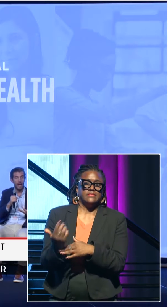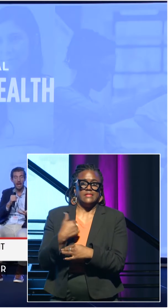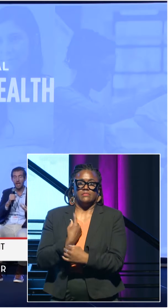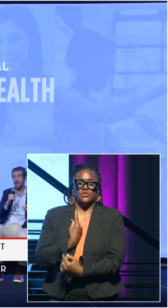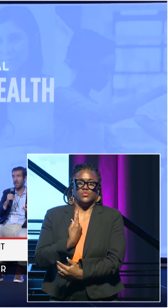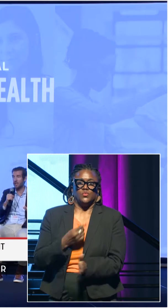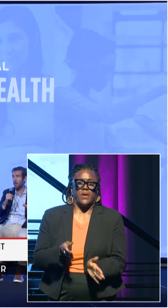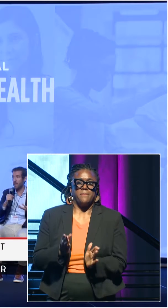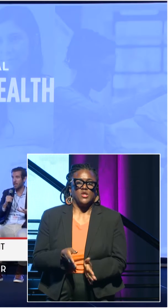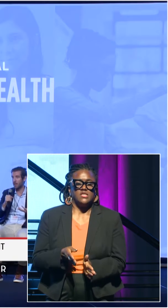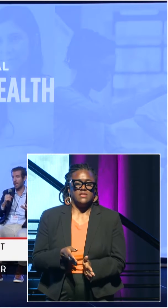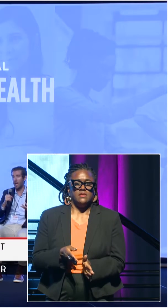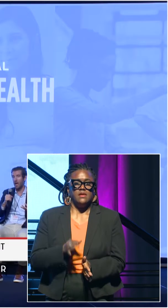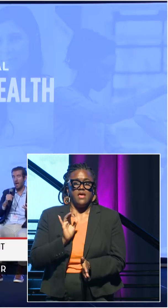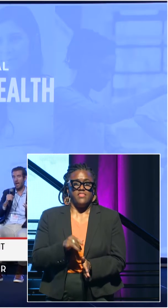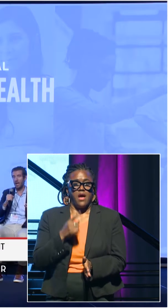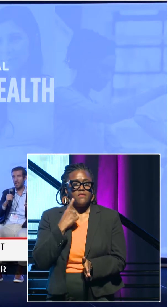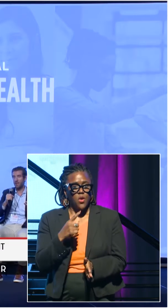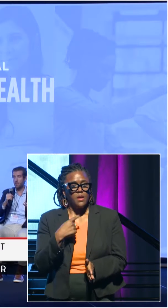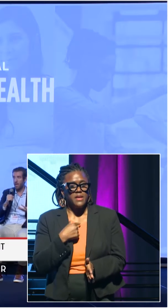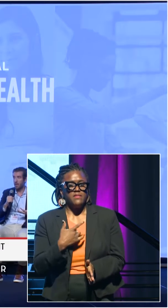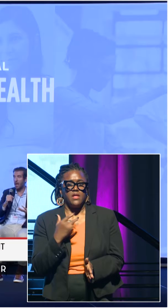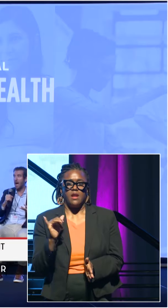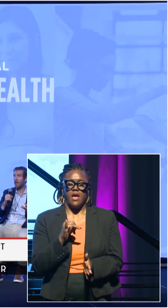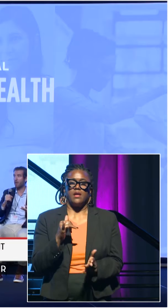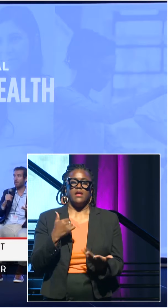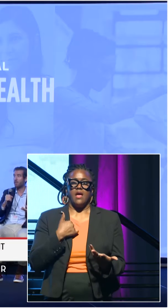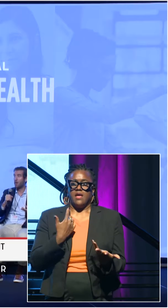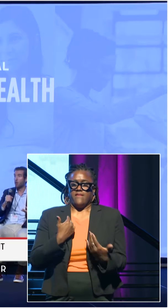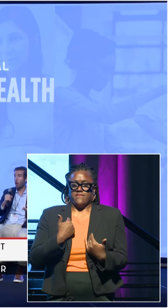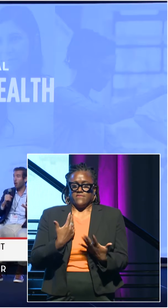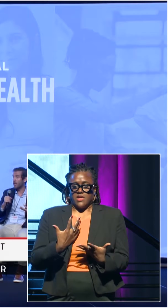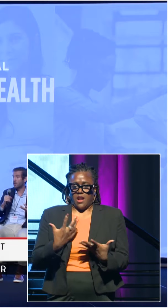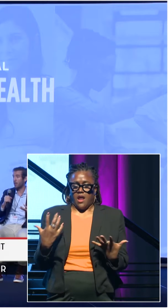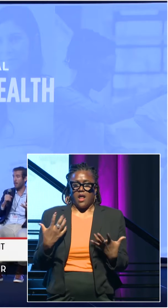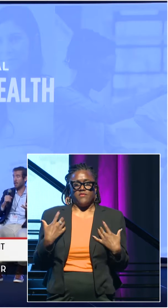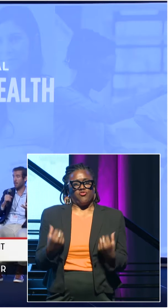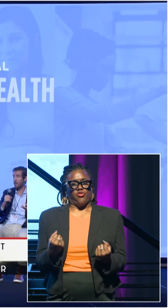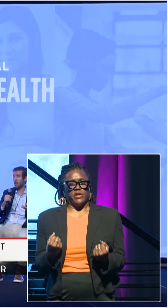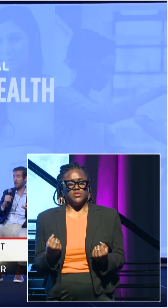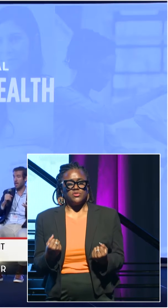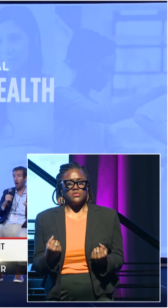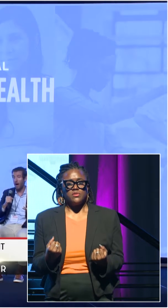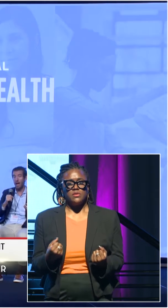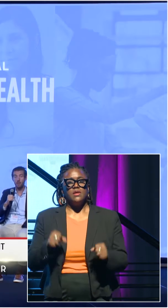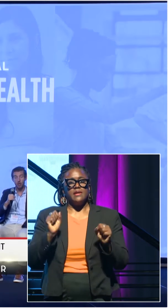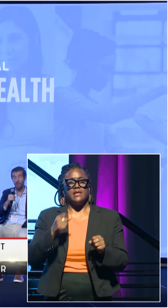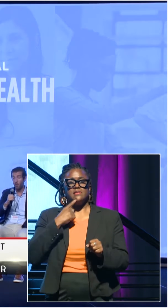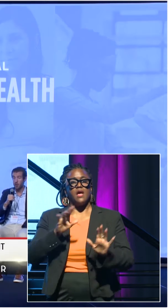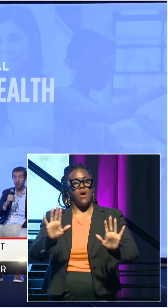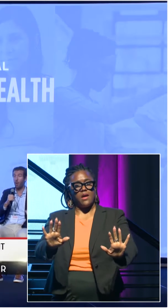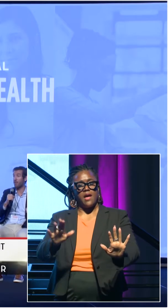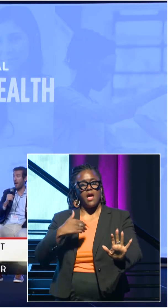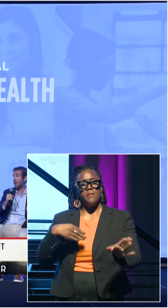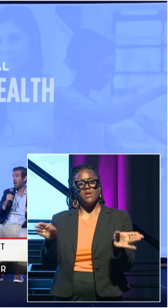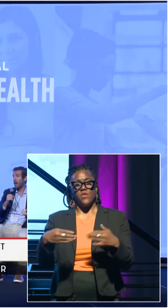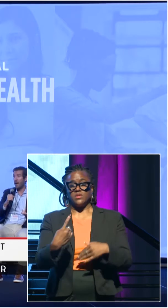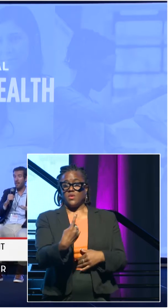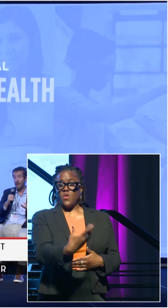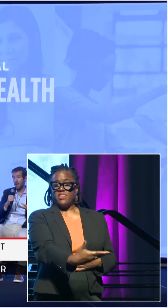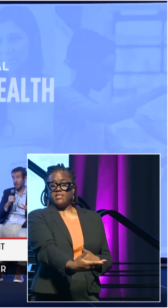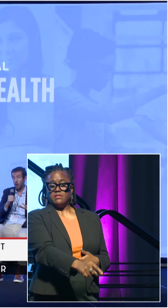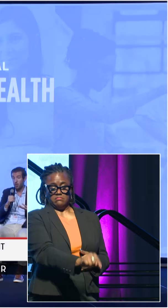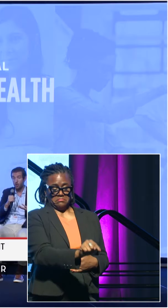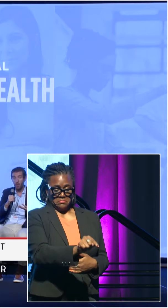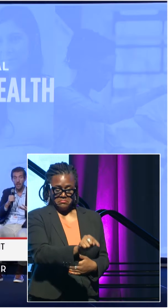person, and I think that to me is it gives me a lot of courage to say, all right, I'm just going to focus on one thing.